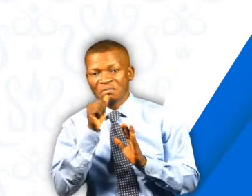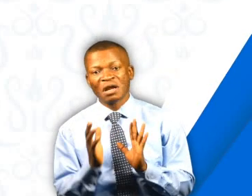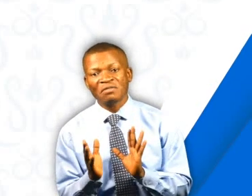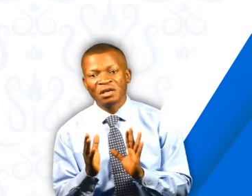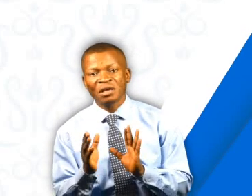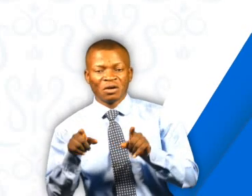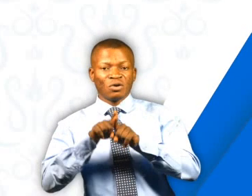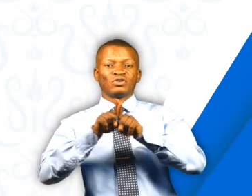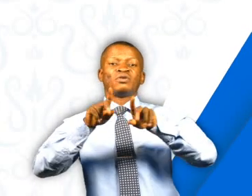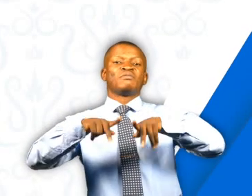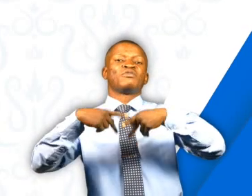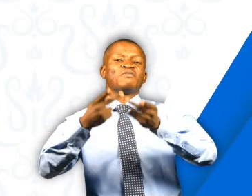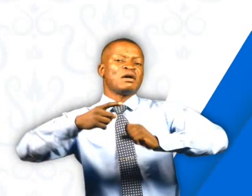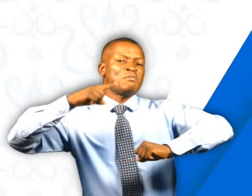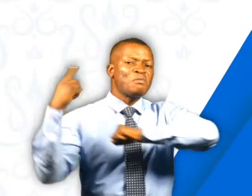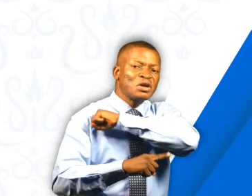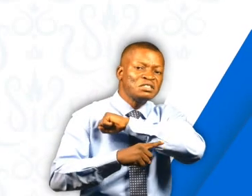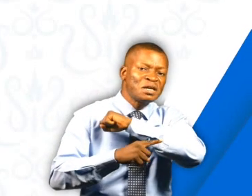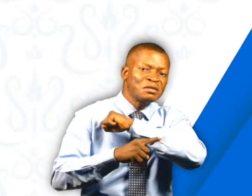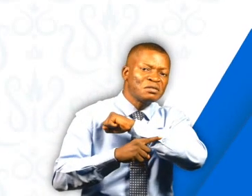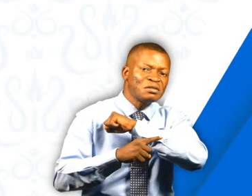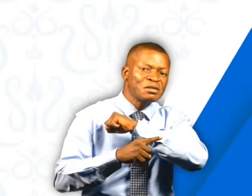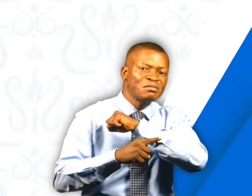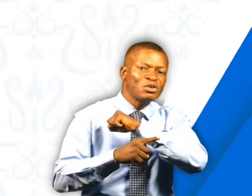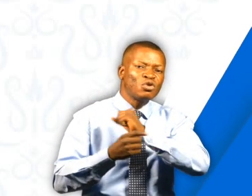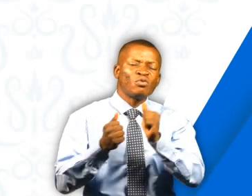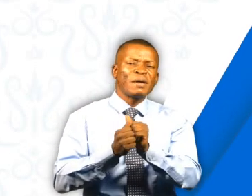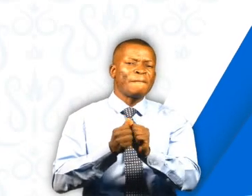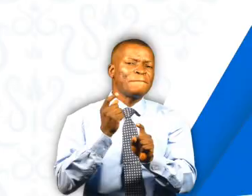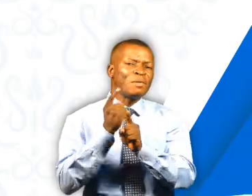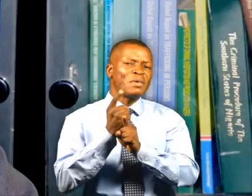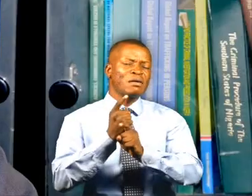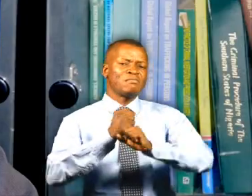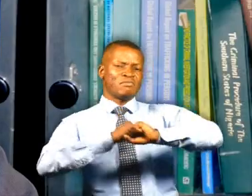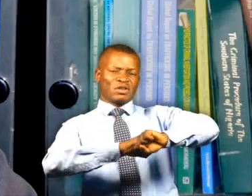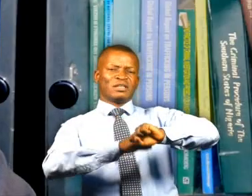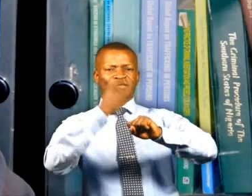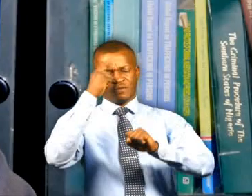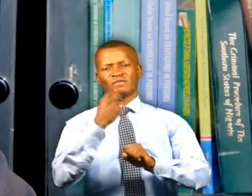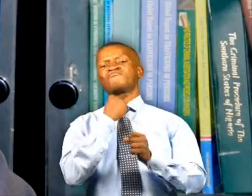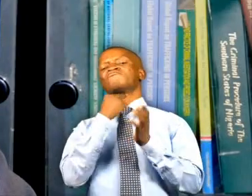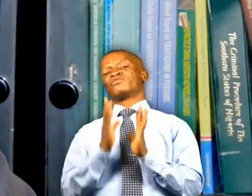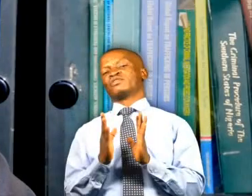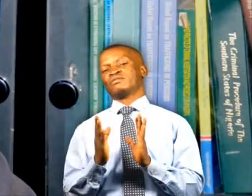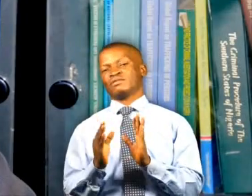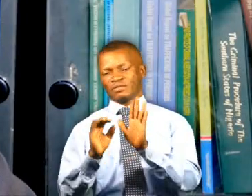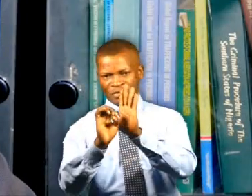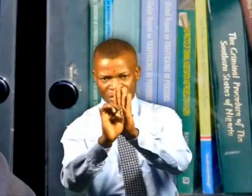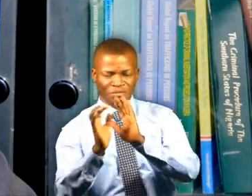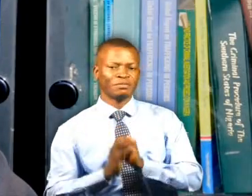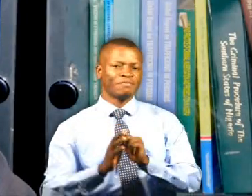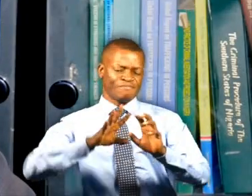private. It also provides penalties and maximum protection for the victims. So, like,